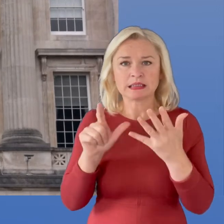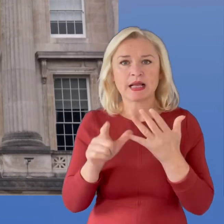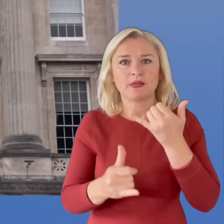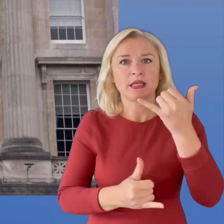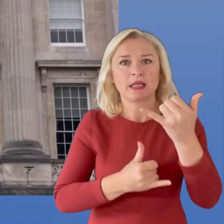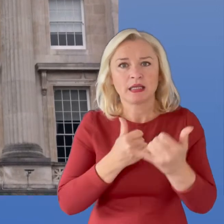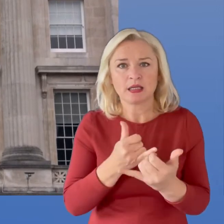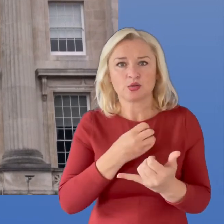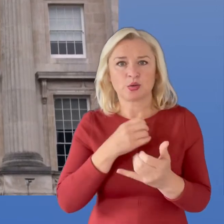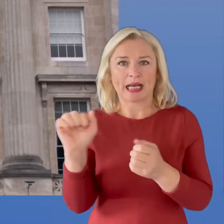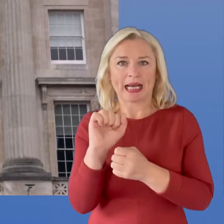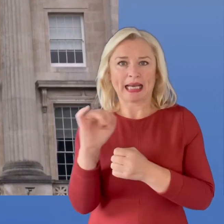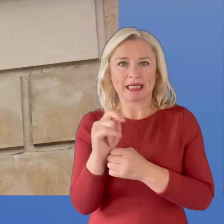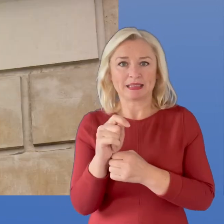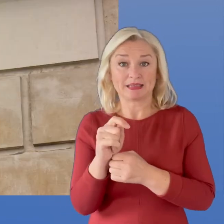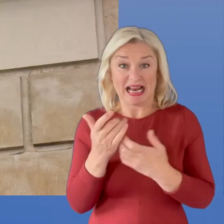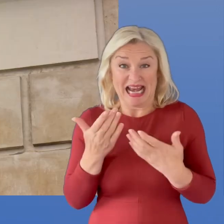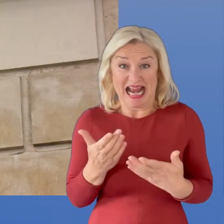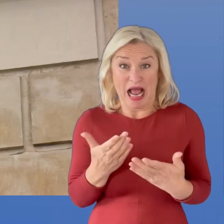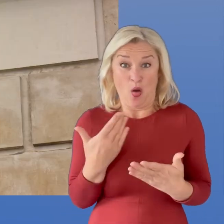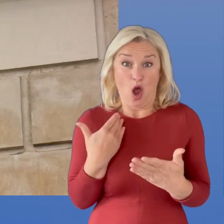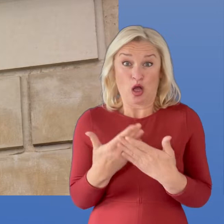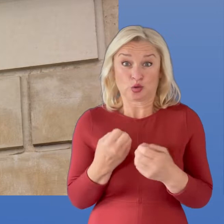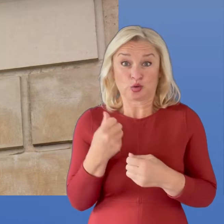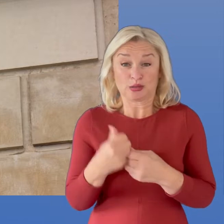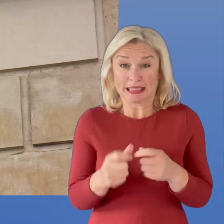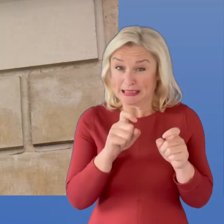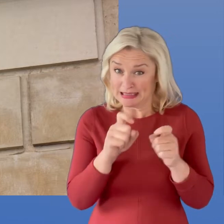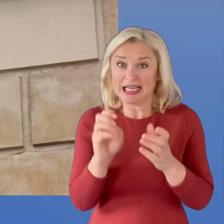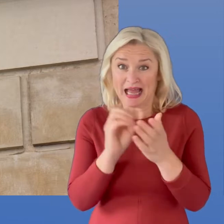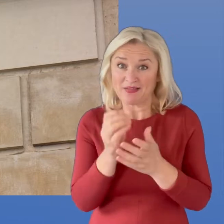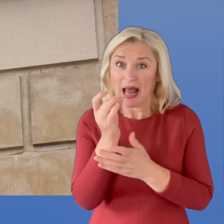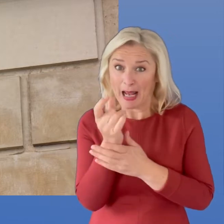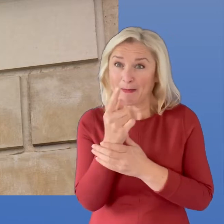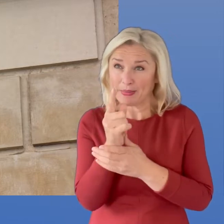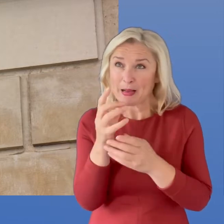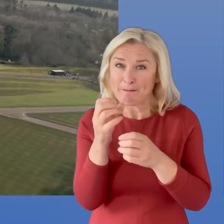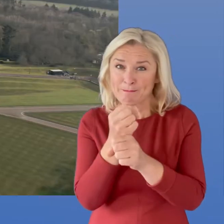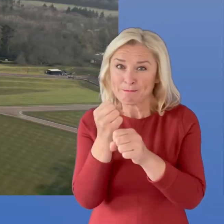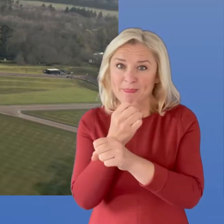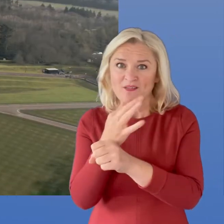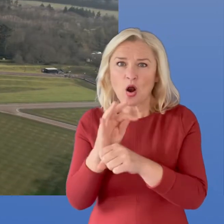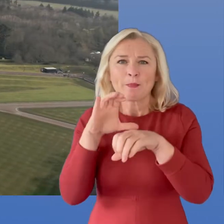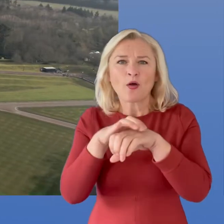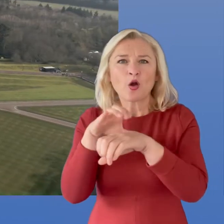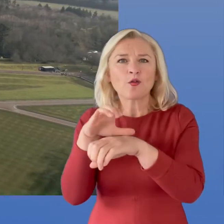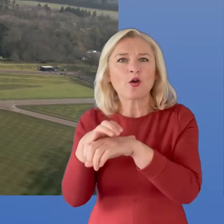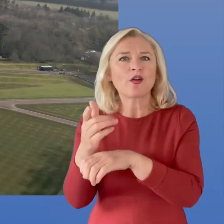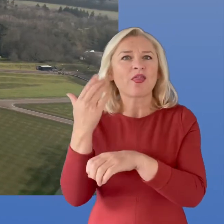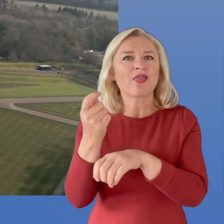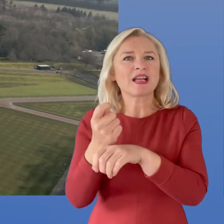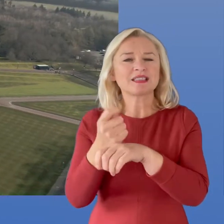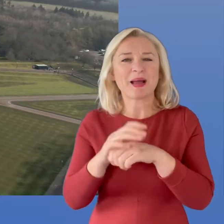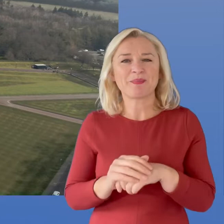and those with a keen eye will spot slight traces of the camouflage which remain on the stonework to this day. The Stormont Estate, in which